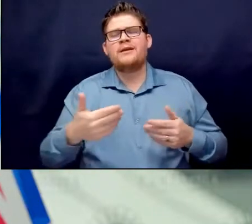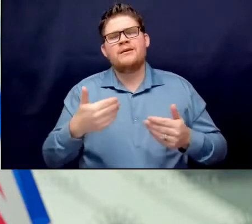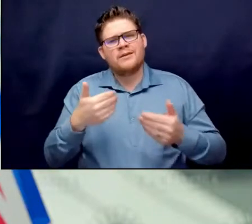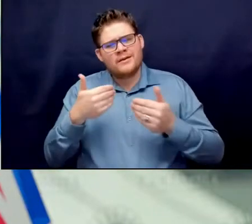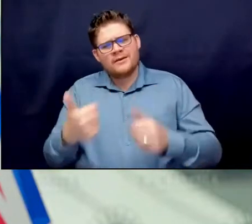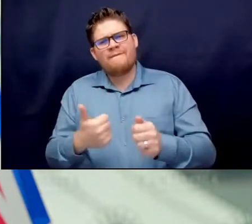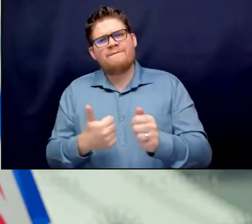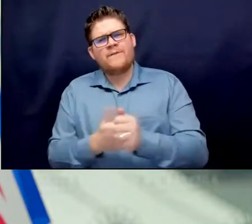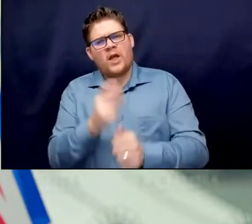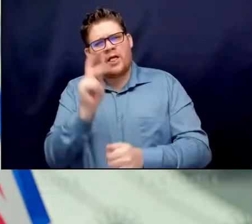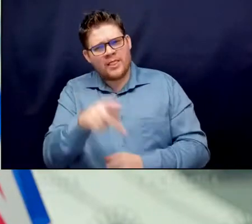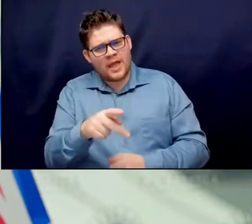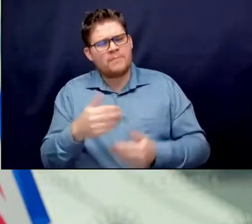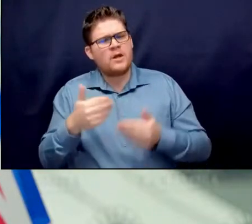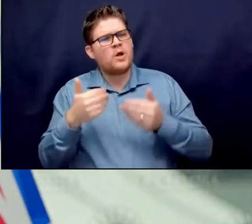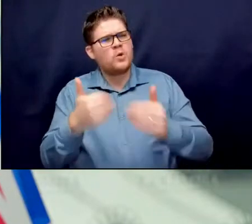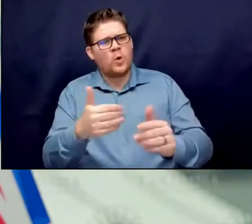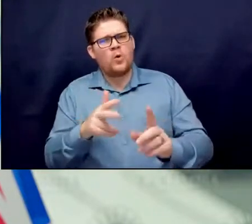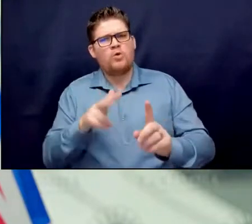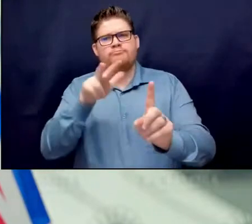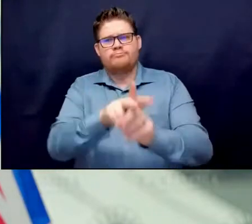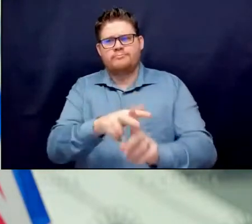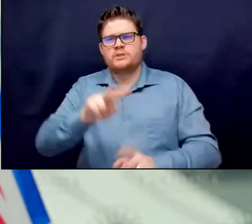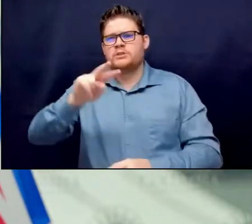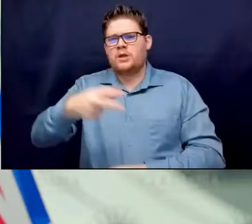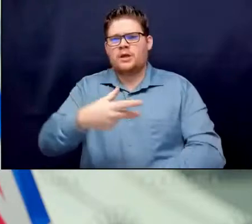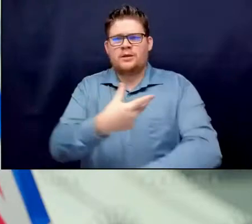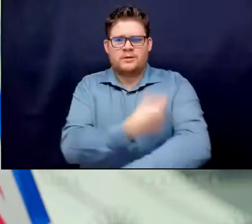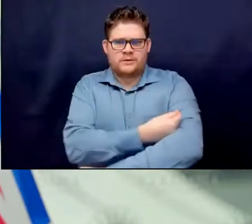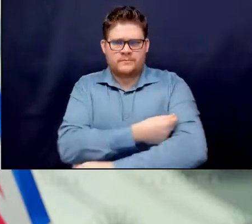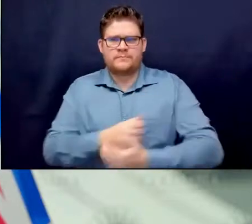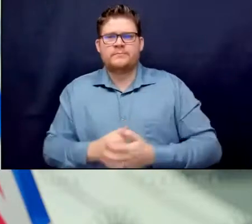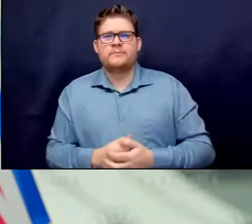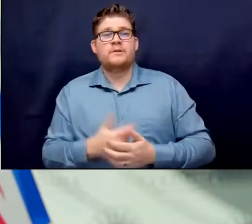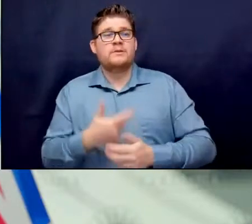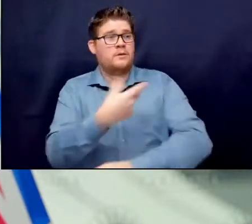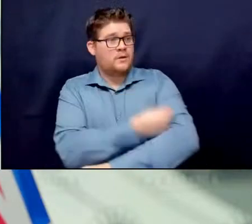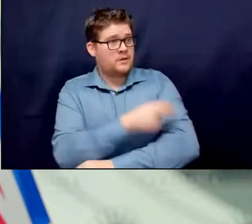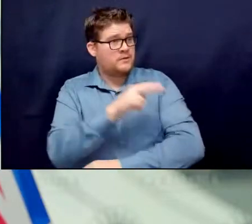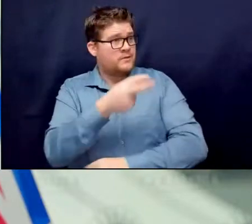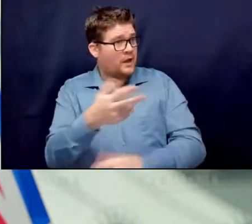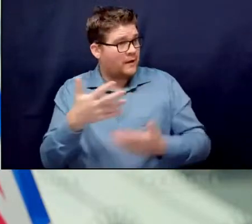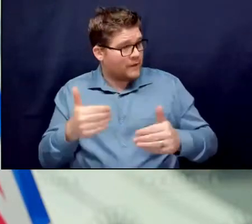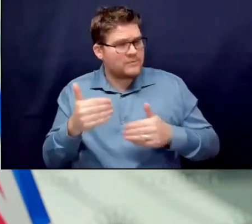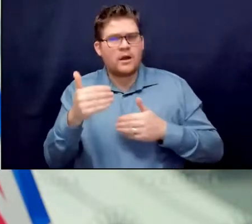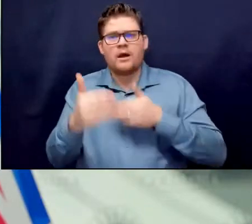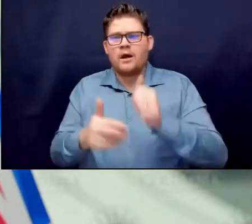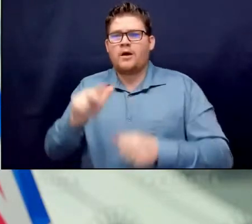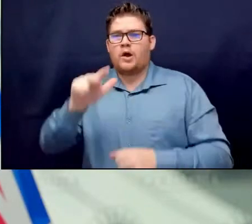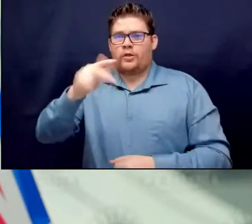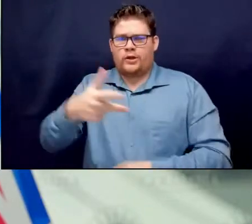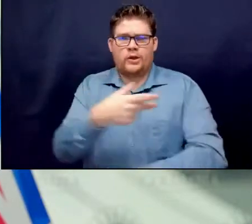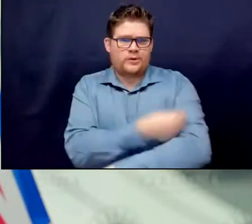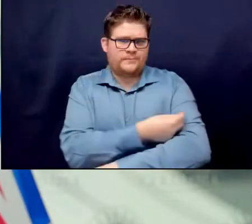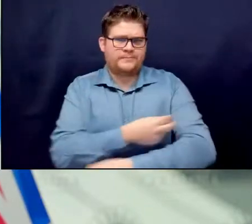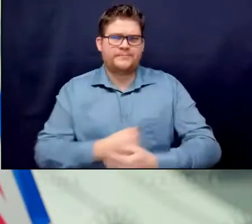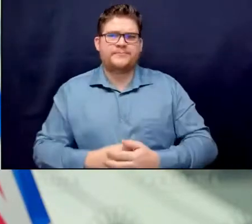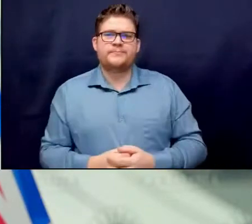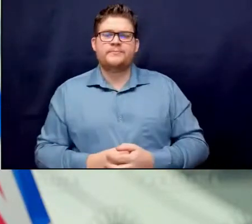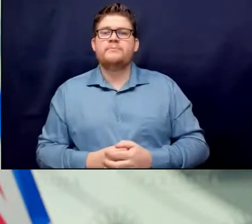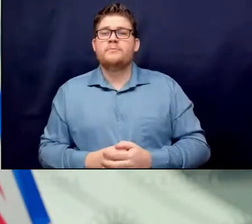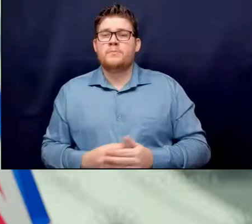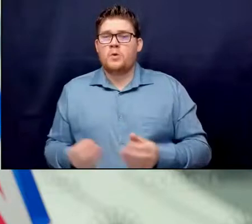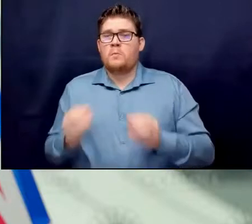and the importance of that. I want to say that approximately 155,000 children 5 to 11 have been vaccinated